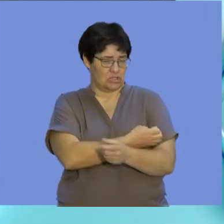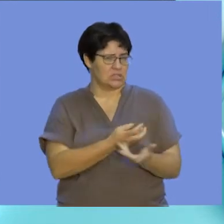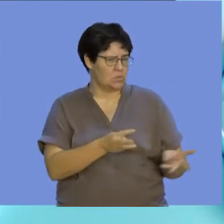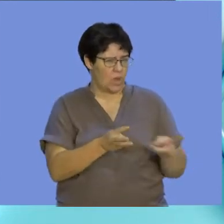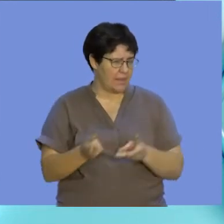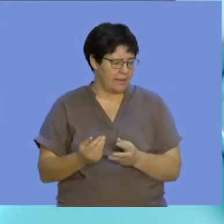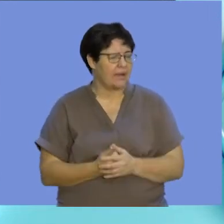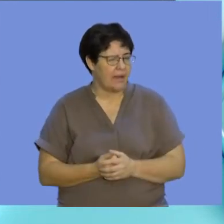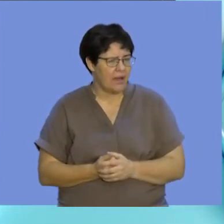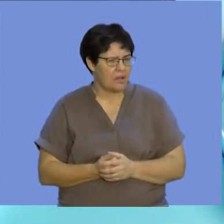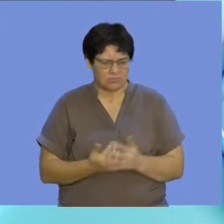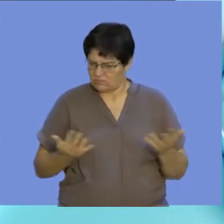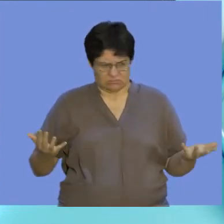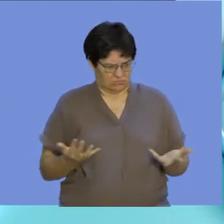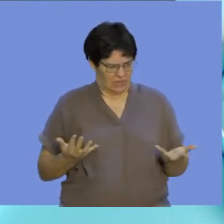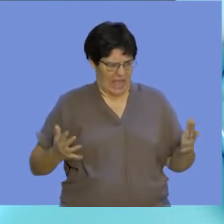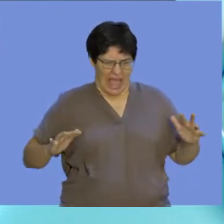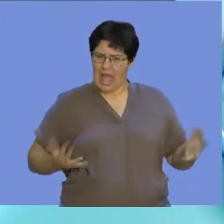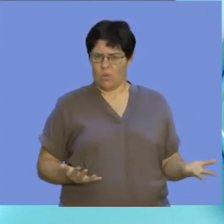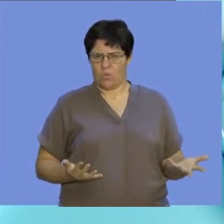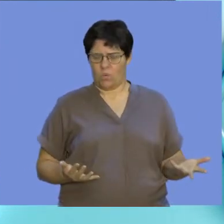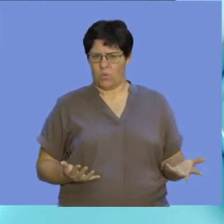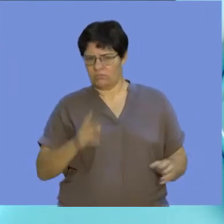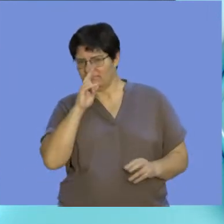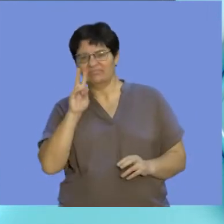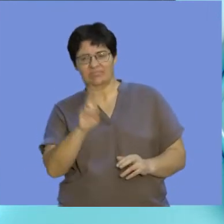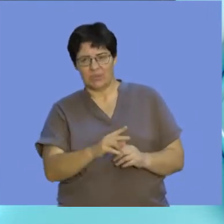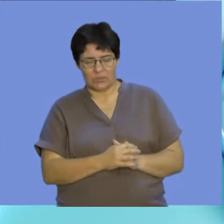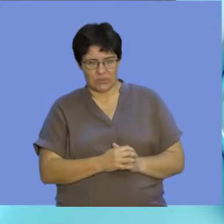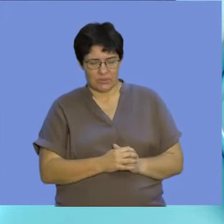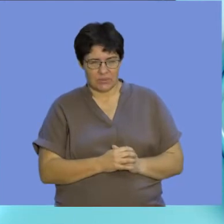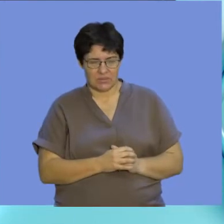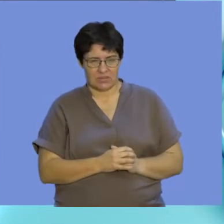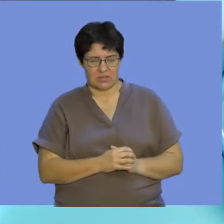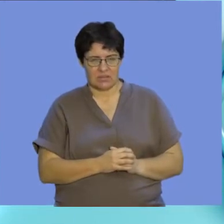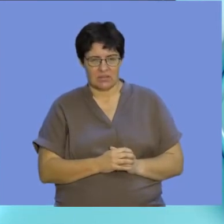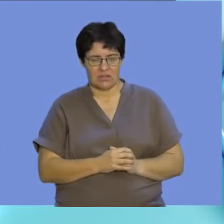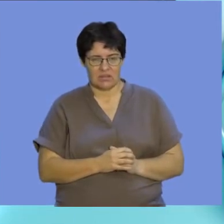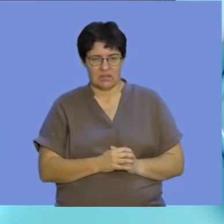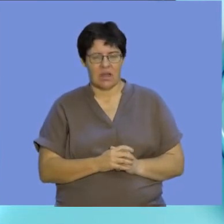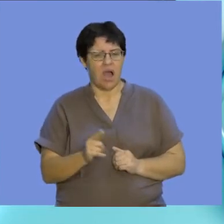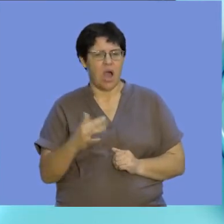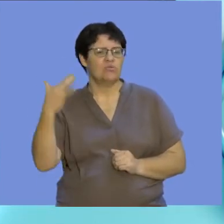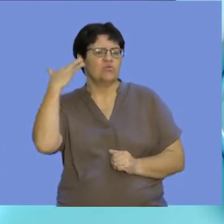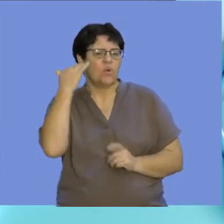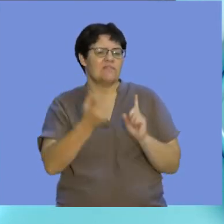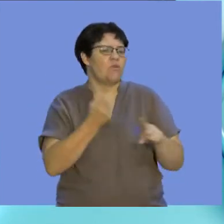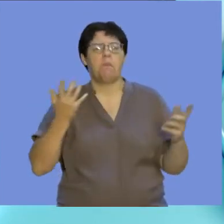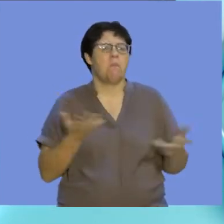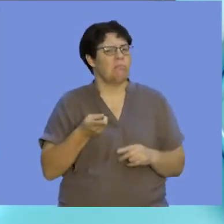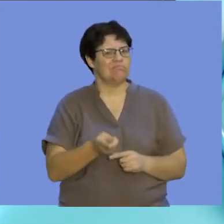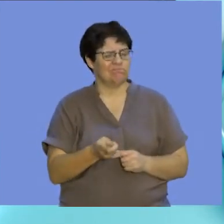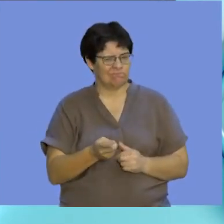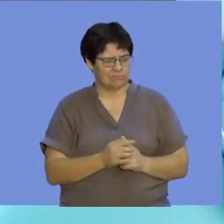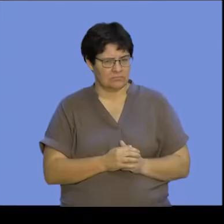Where? How? That's what we're looking at, is where does that noise come from?